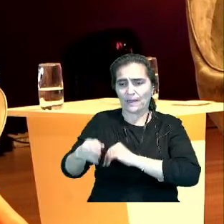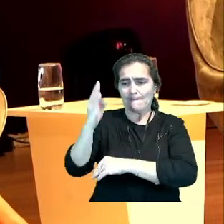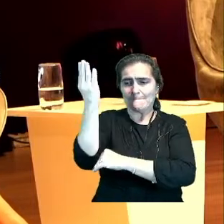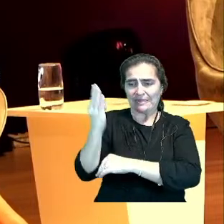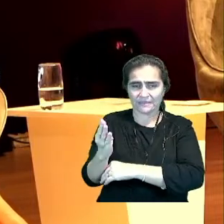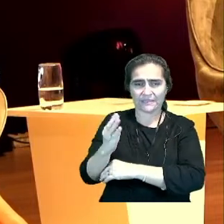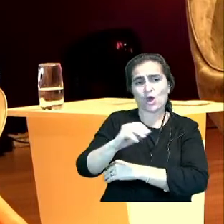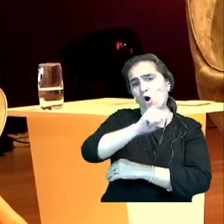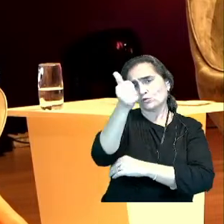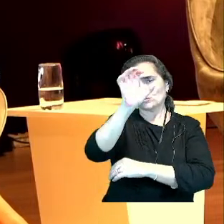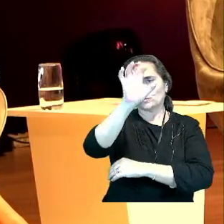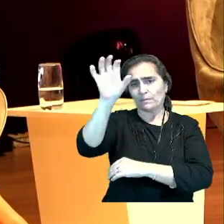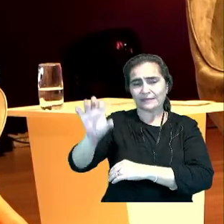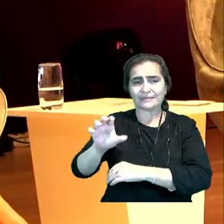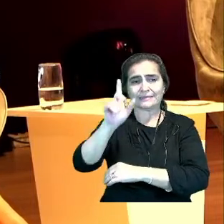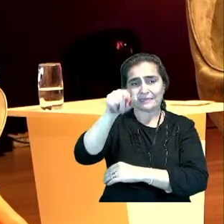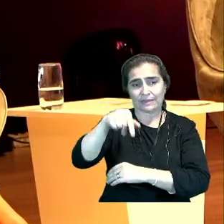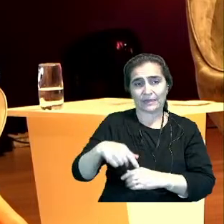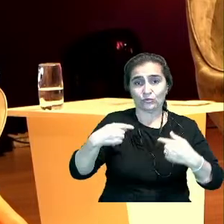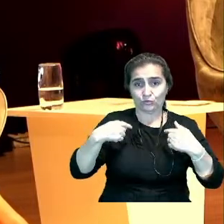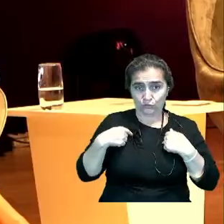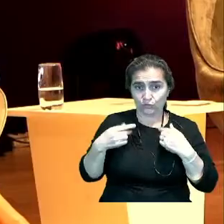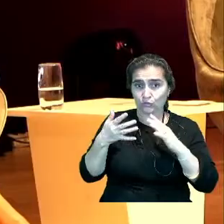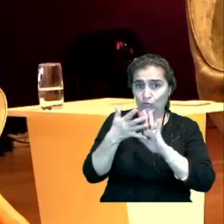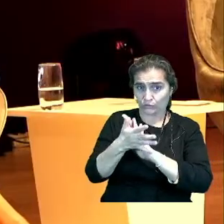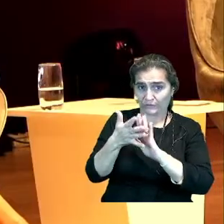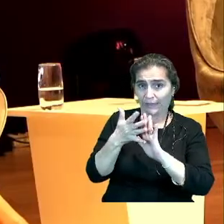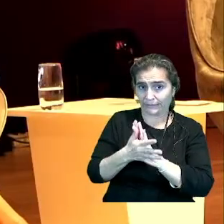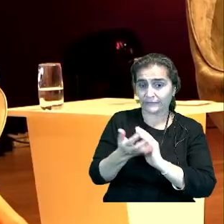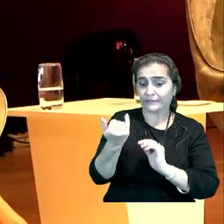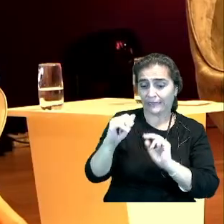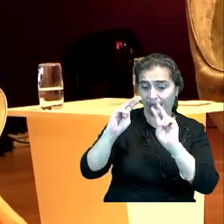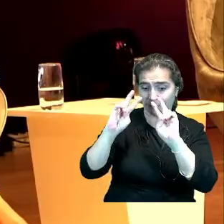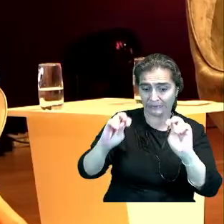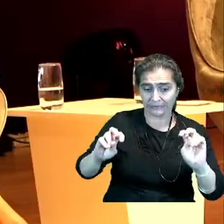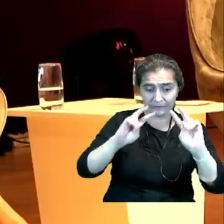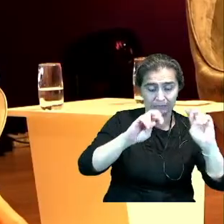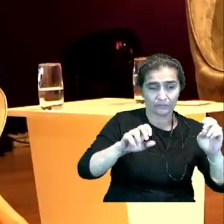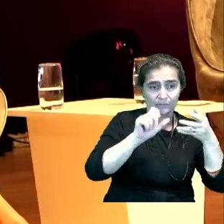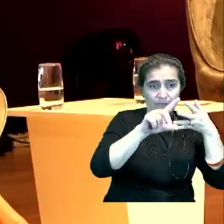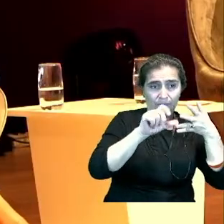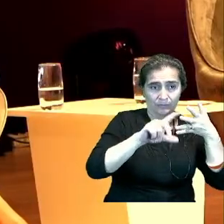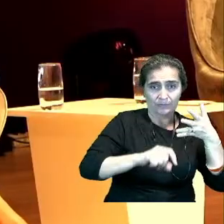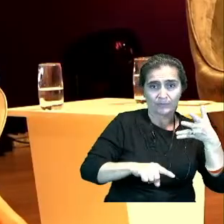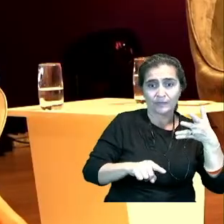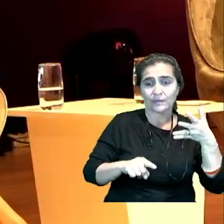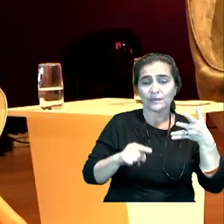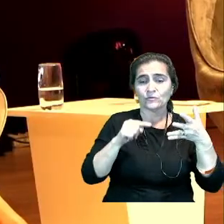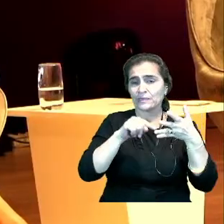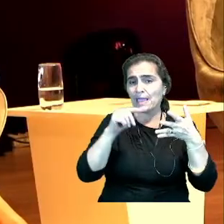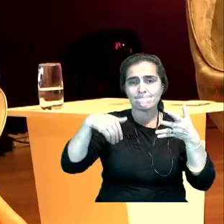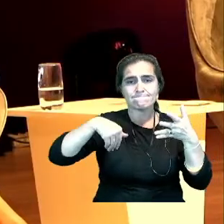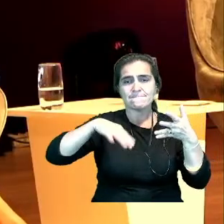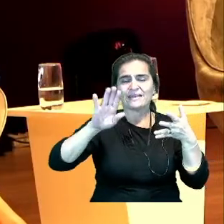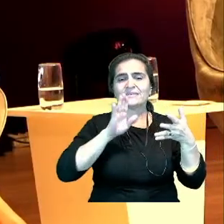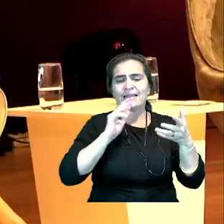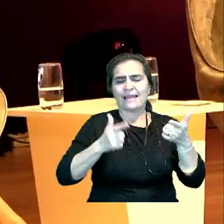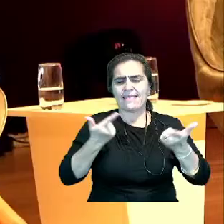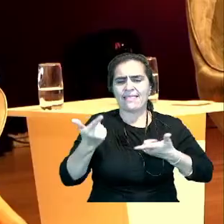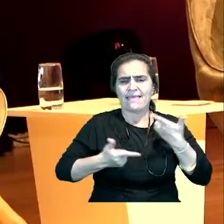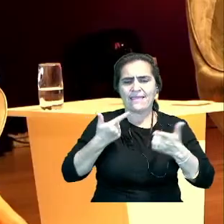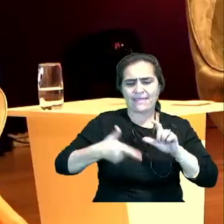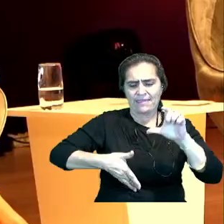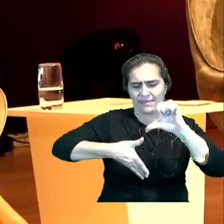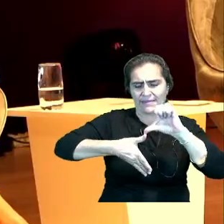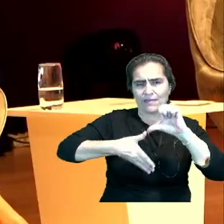the other countries as well. And I want to share with you today what we have understood and gotten to know from these